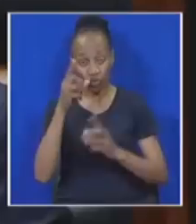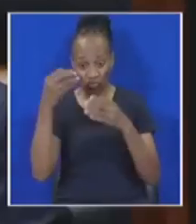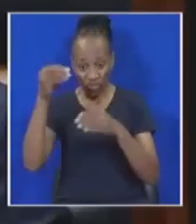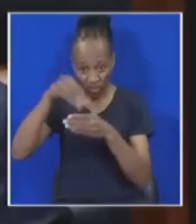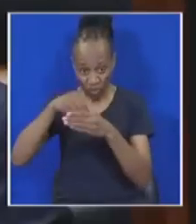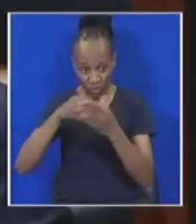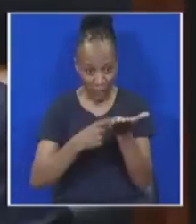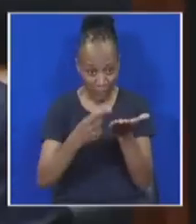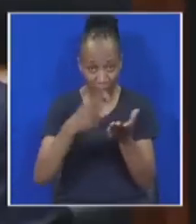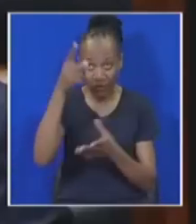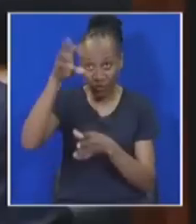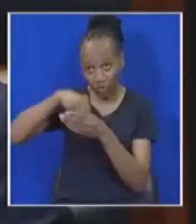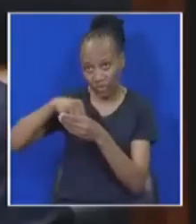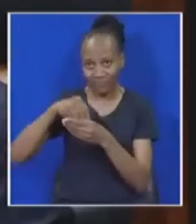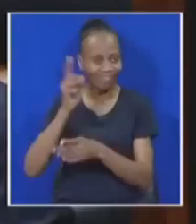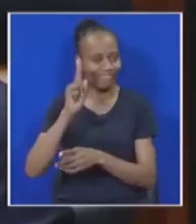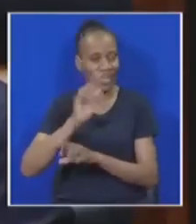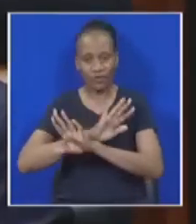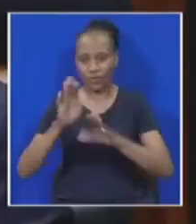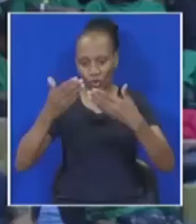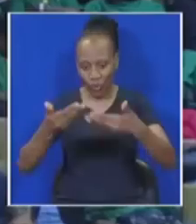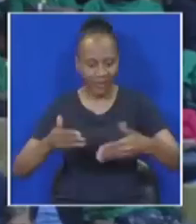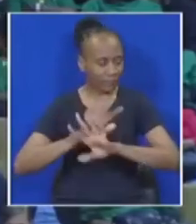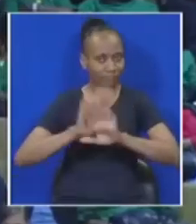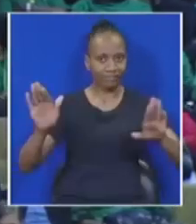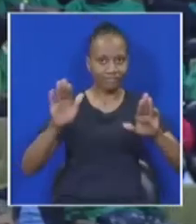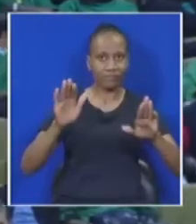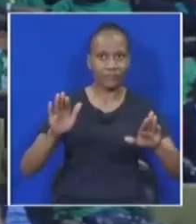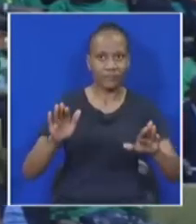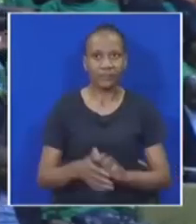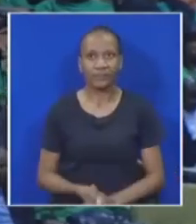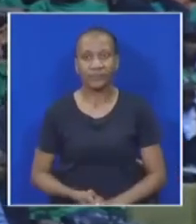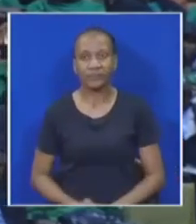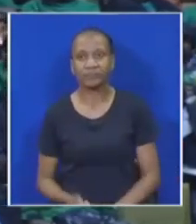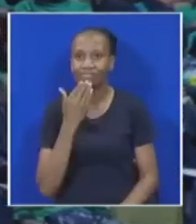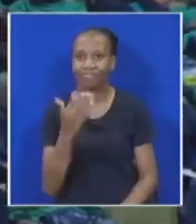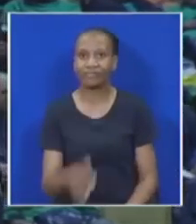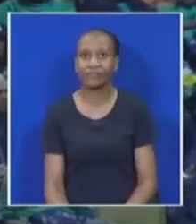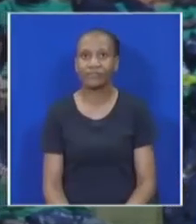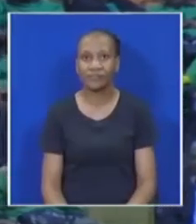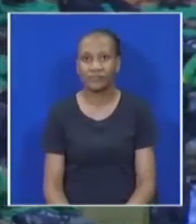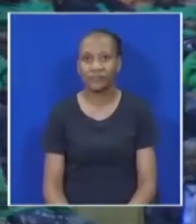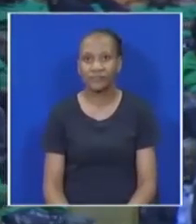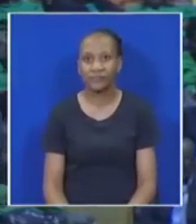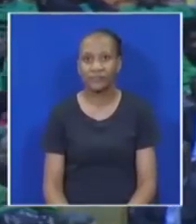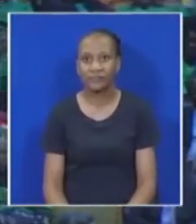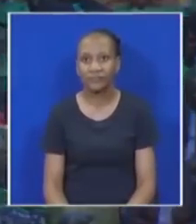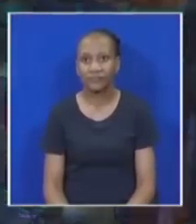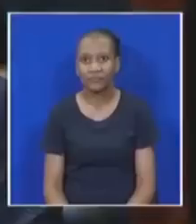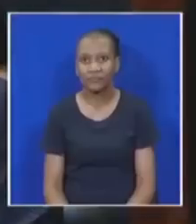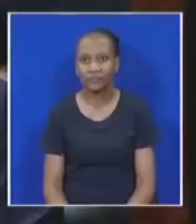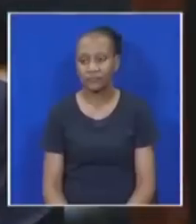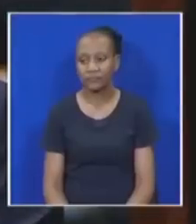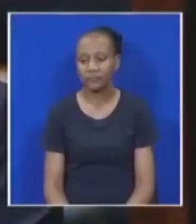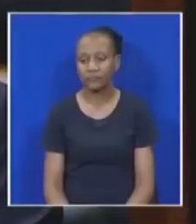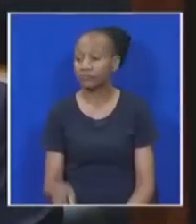participating in any form that is left for your members in the house here. Thank you very much. Honorable Chibambo,